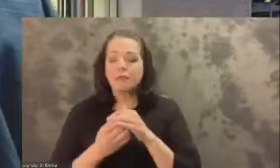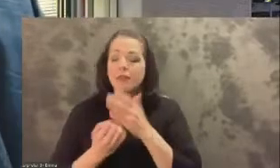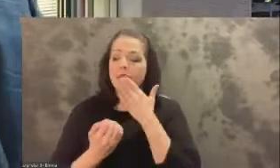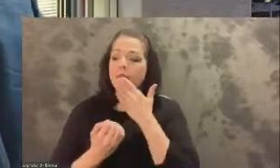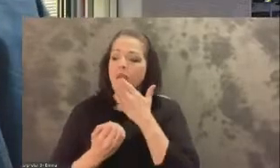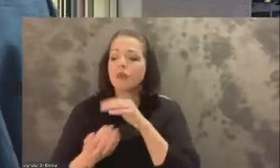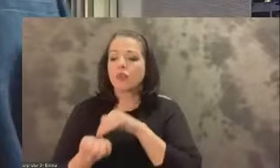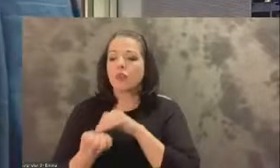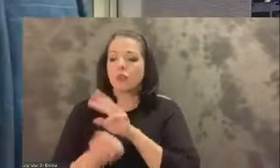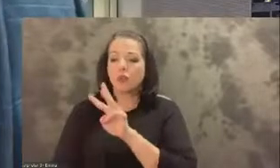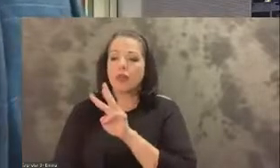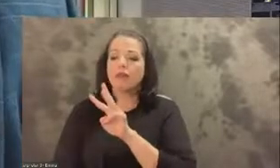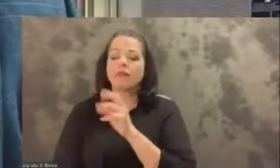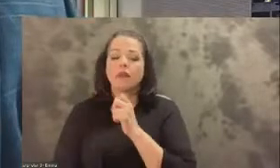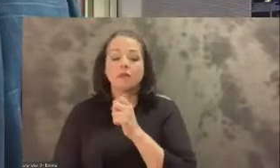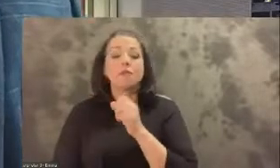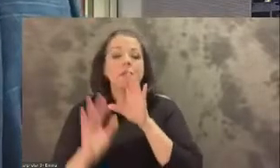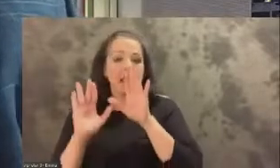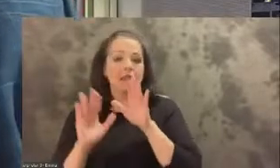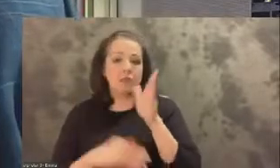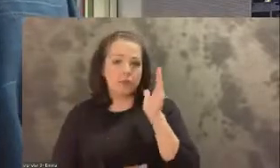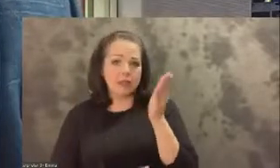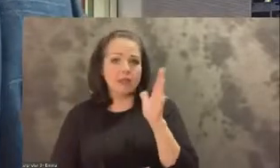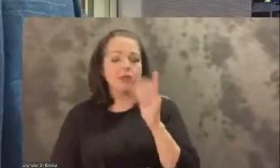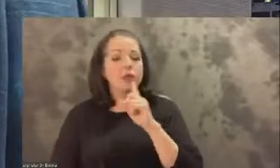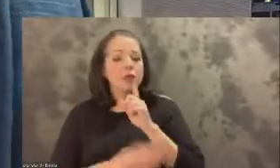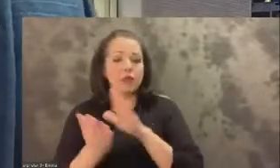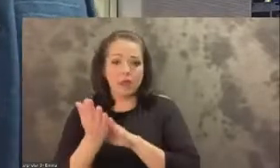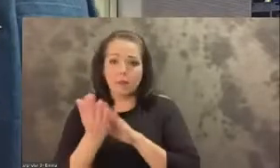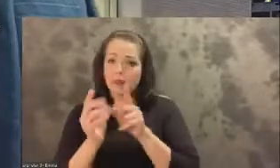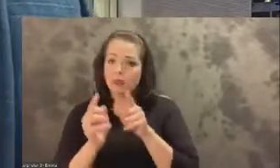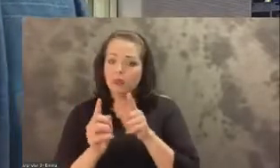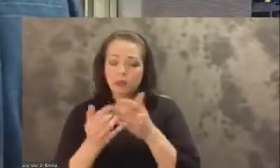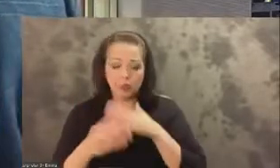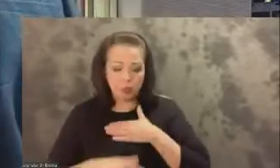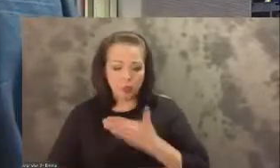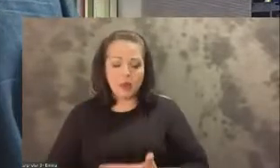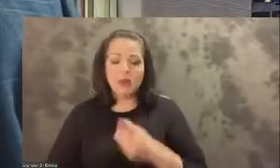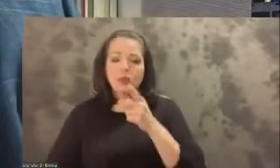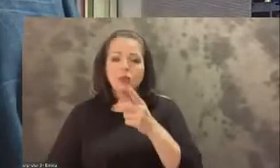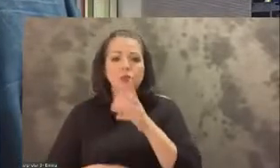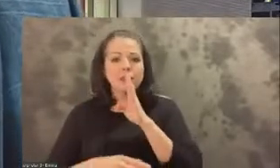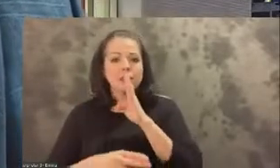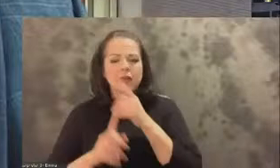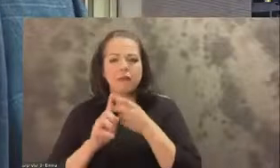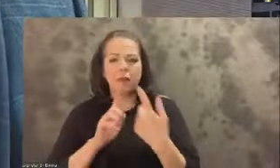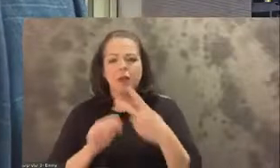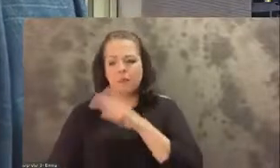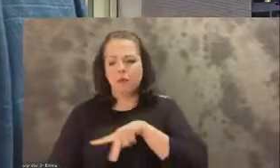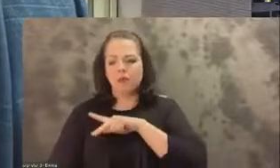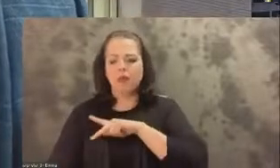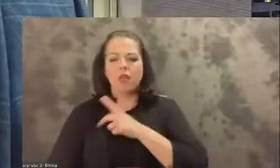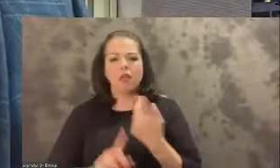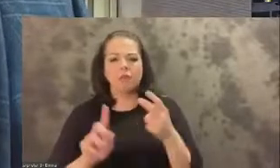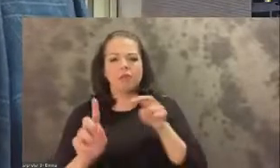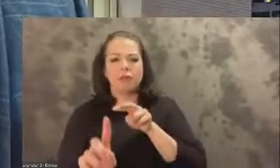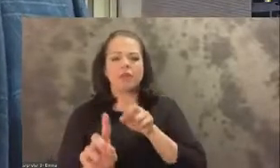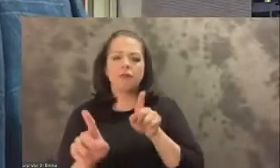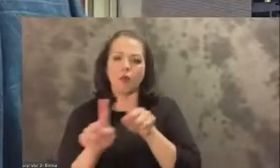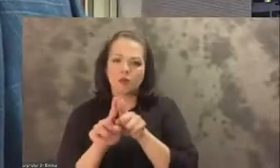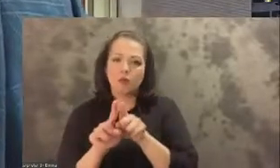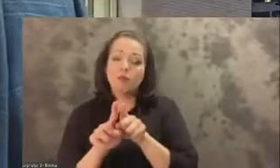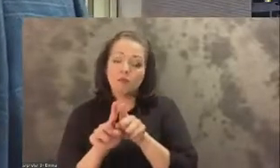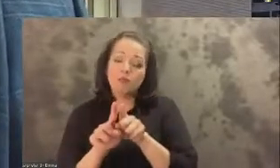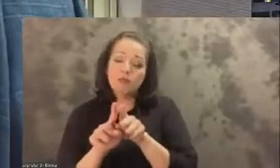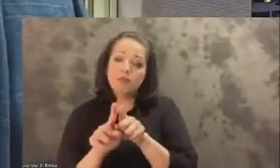Whitlet. Excellent presentation. I commend you for willing to speak from a personal perspective as well. I'm